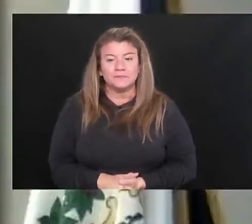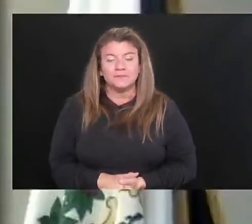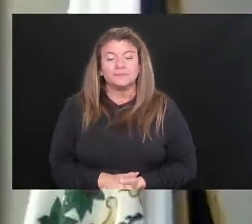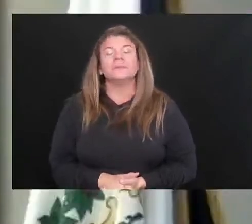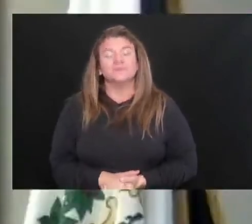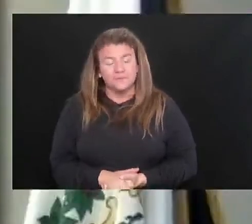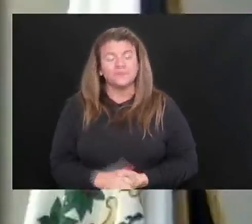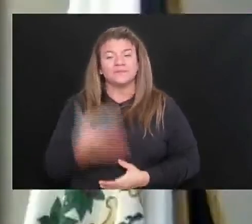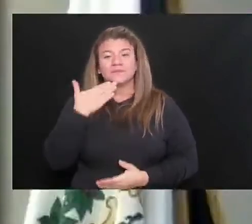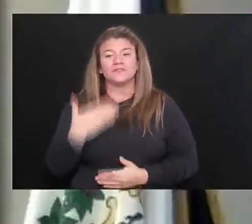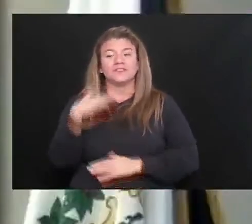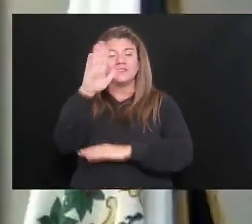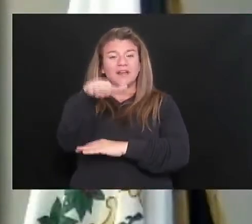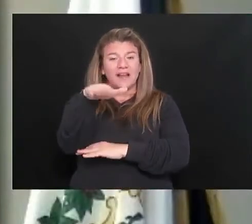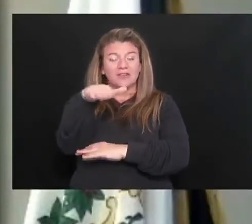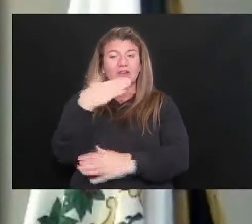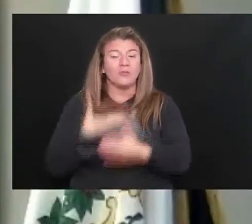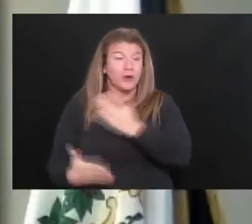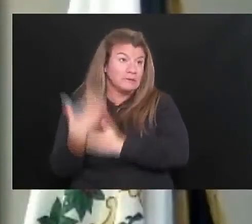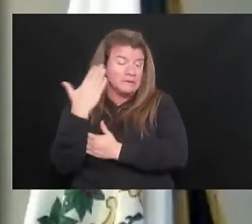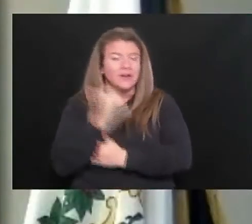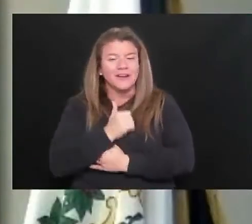Good afternoon. Oh, sorry. Good morning.